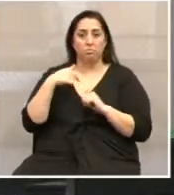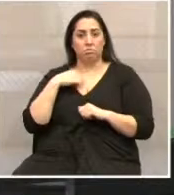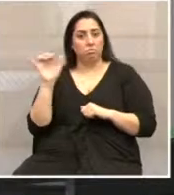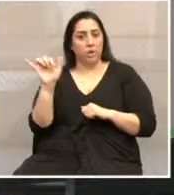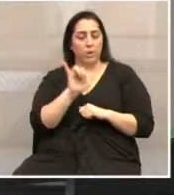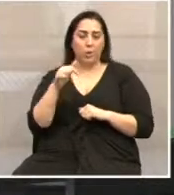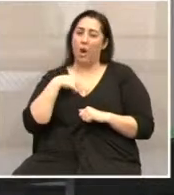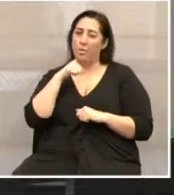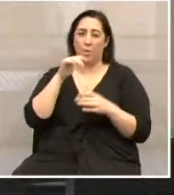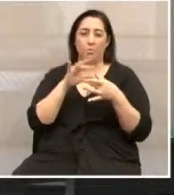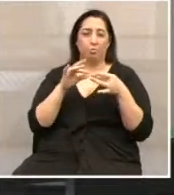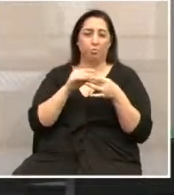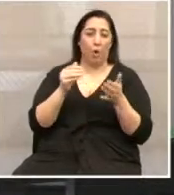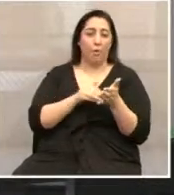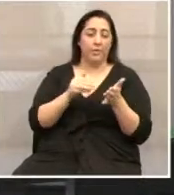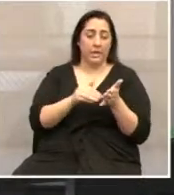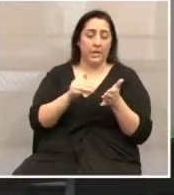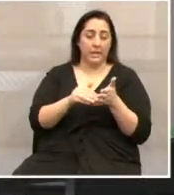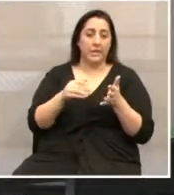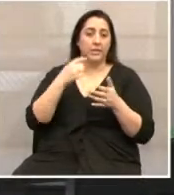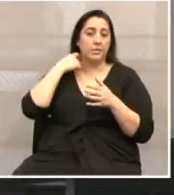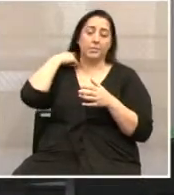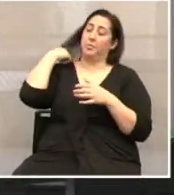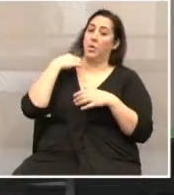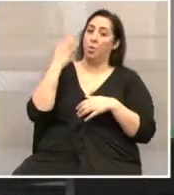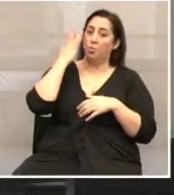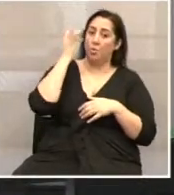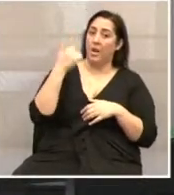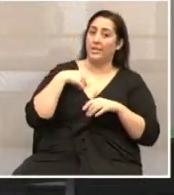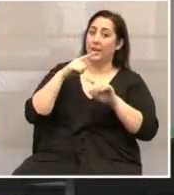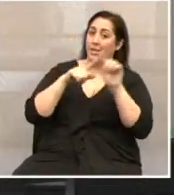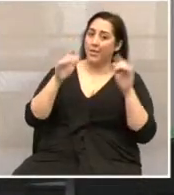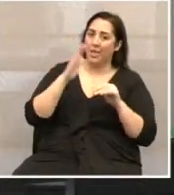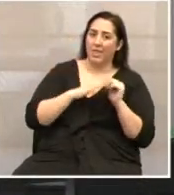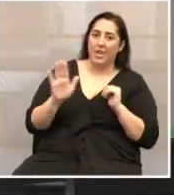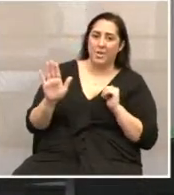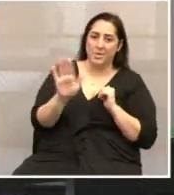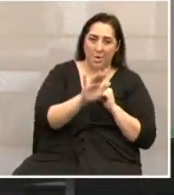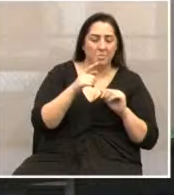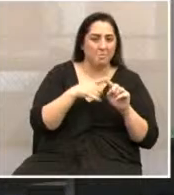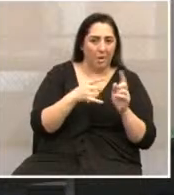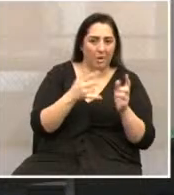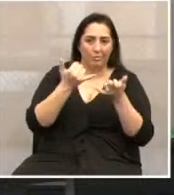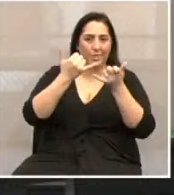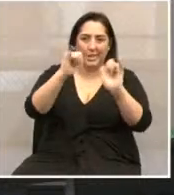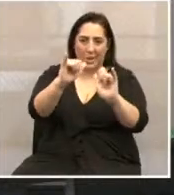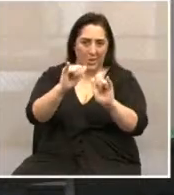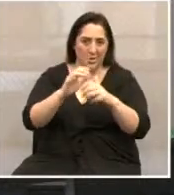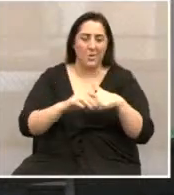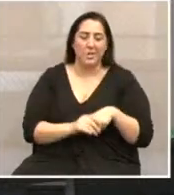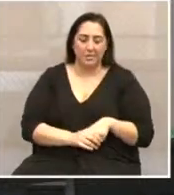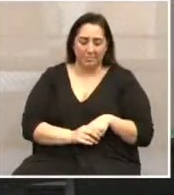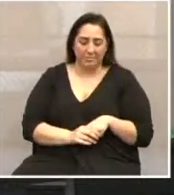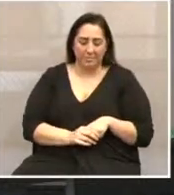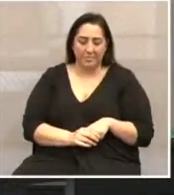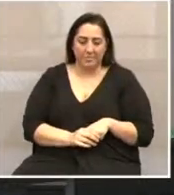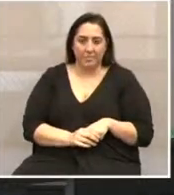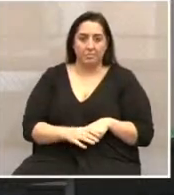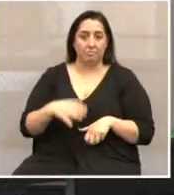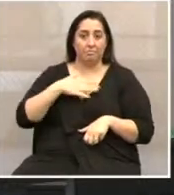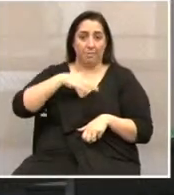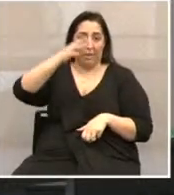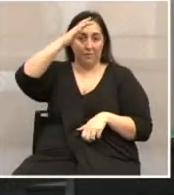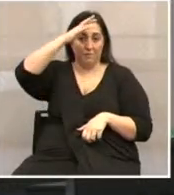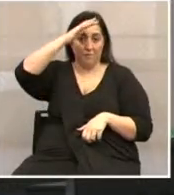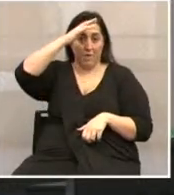that I don't talk about very much. It's so much different from your backgrounds, but nonetheless, it is an immigrant background. My father,